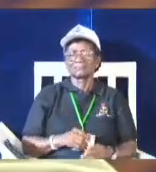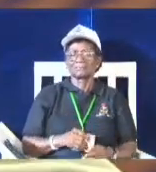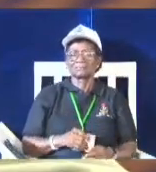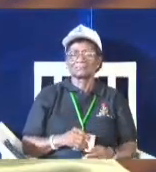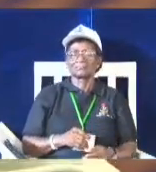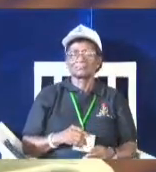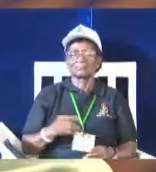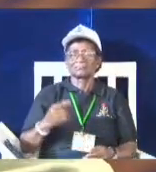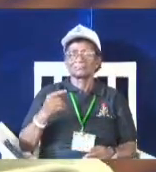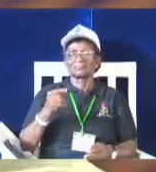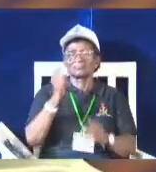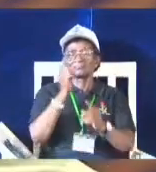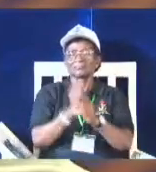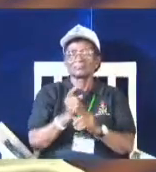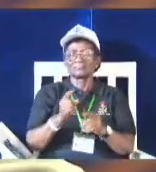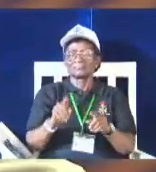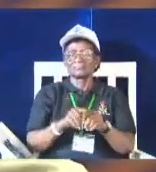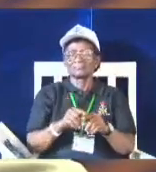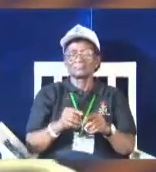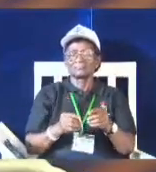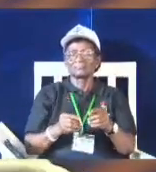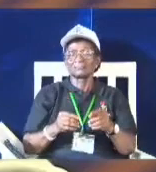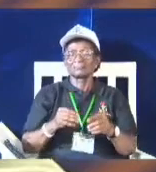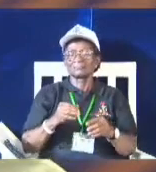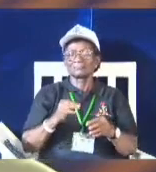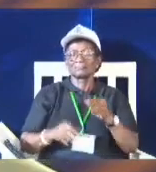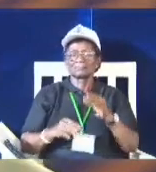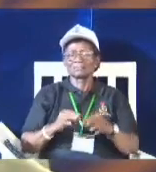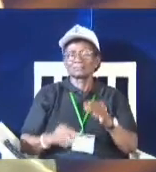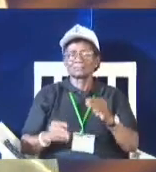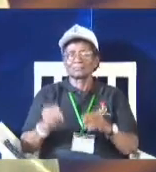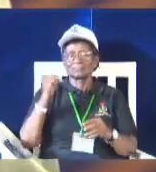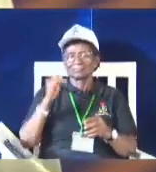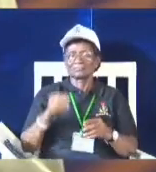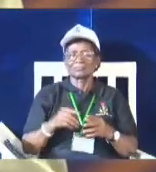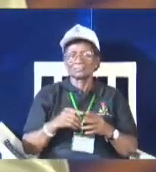And just as the service was about to begin,